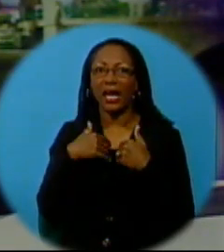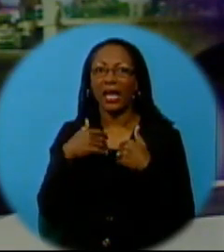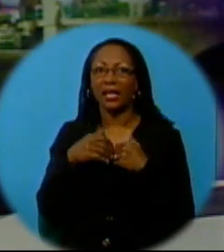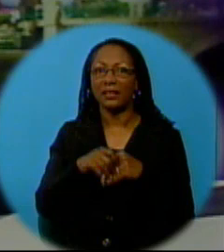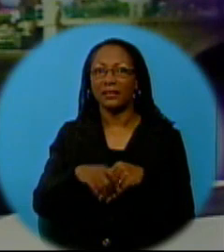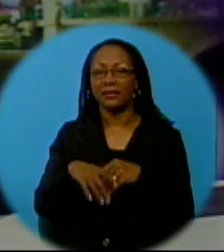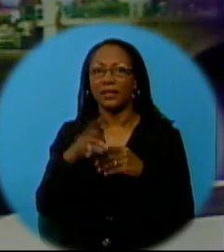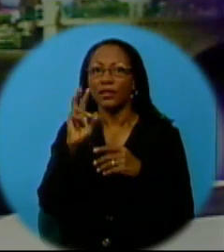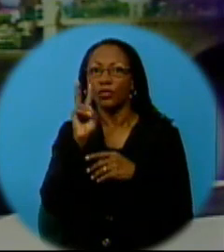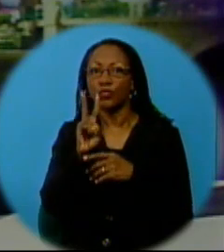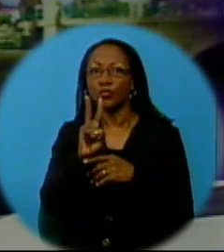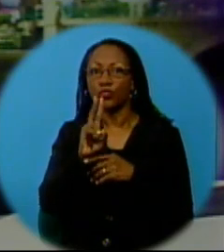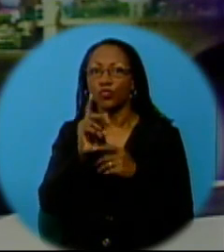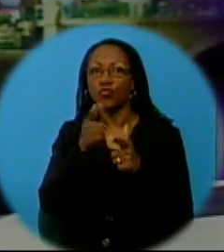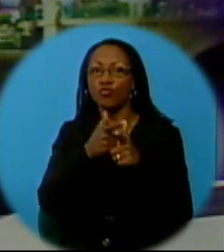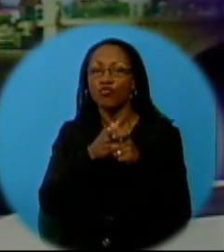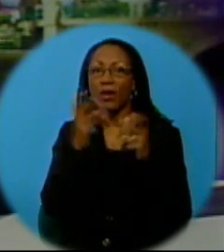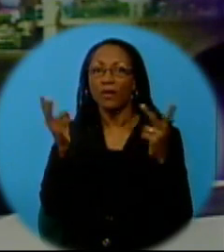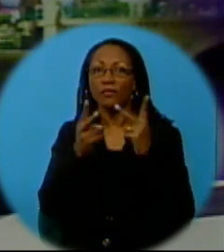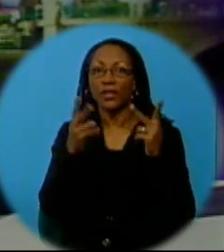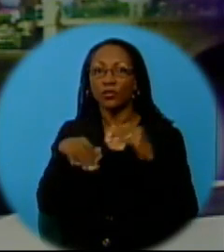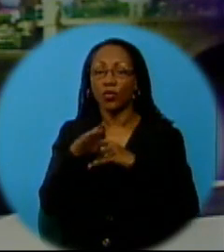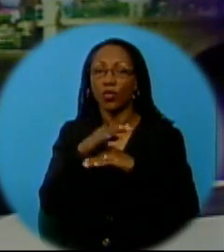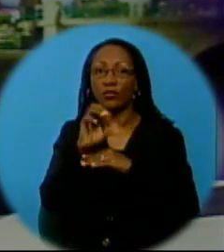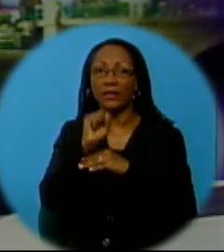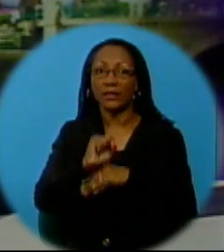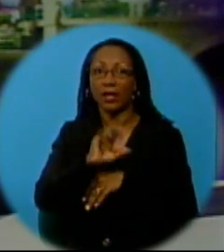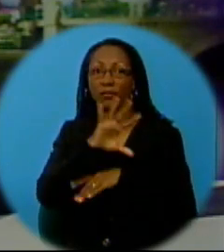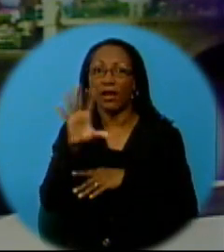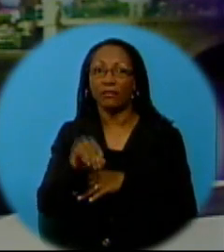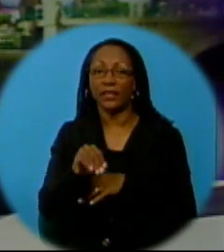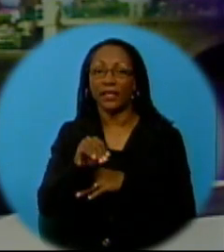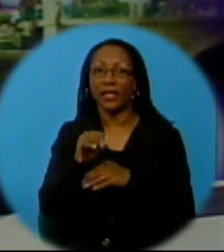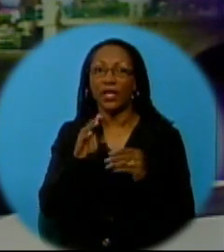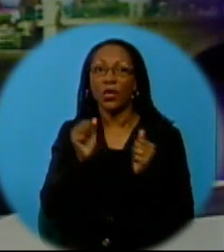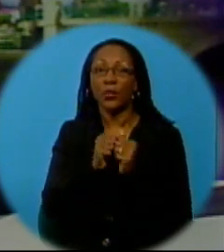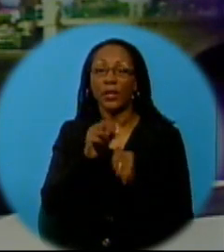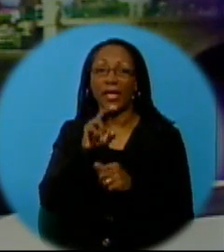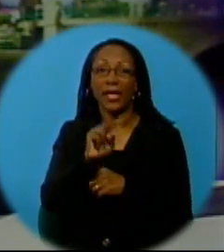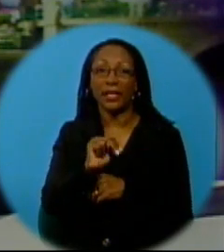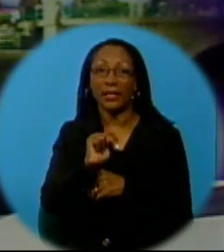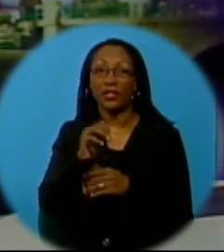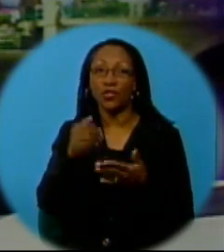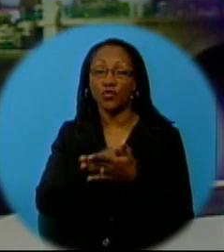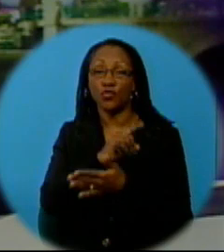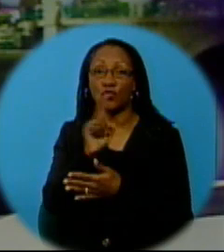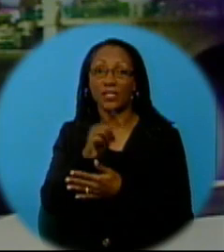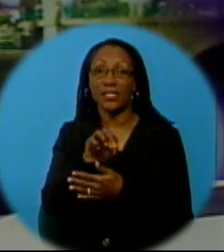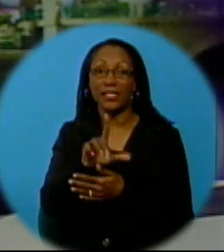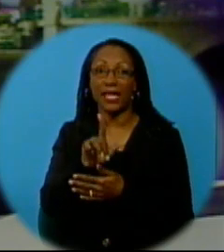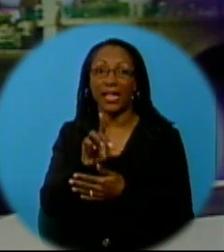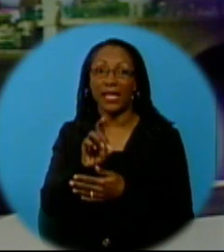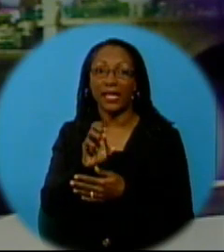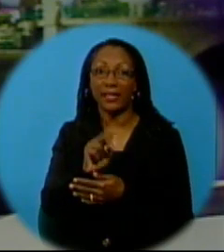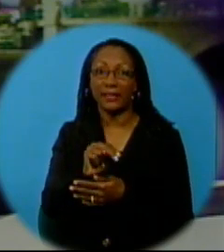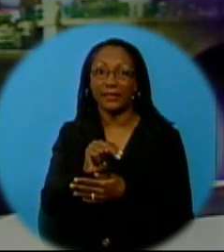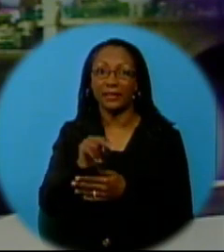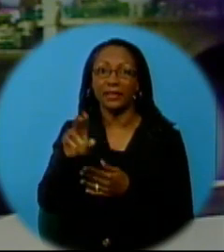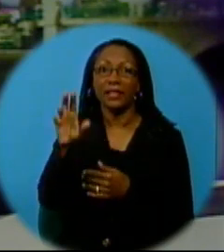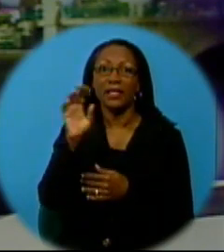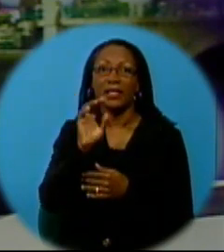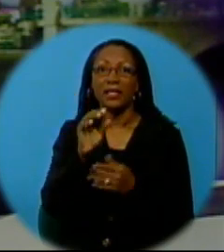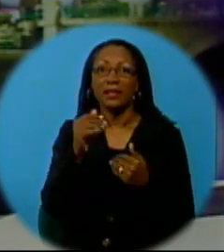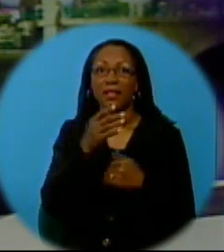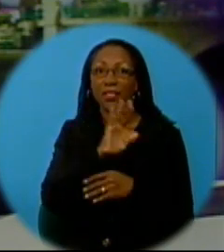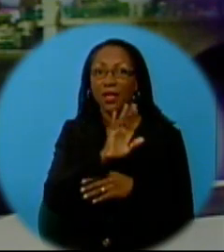two-run victory for South Africa over New Zealand in the World T20 tournament in Bangladesh today. Steyn finished with figures of 4 for 17,